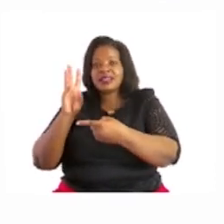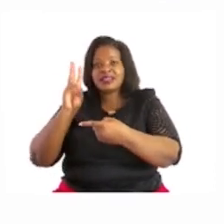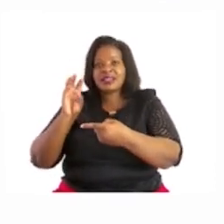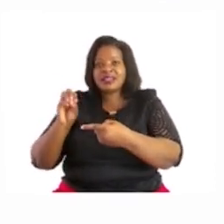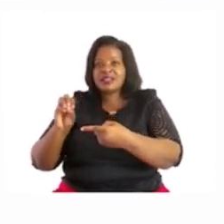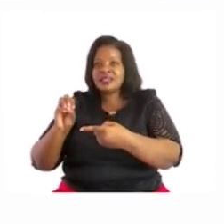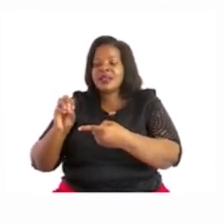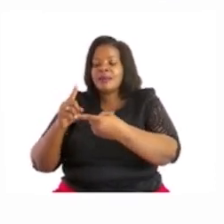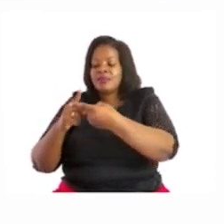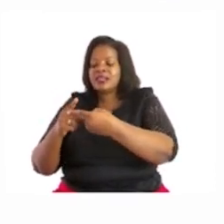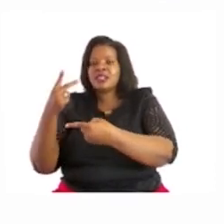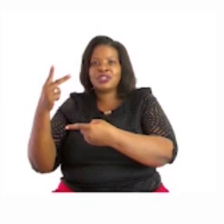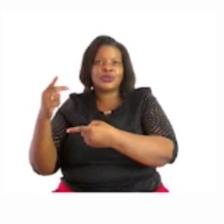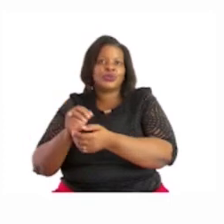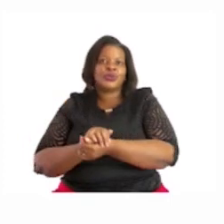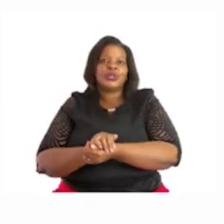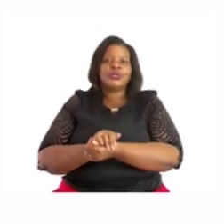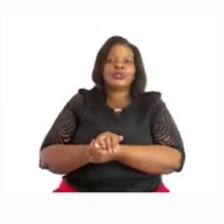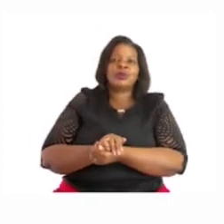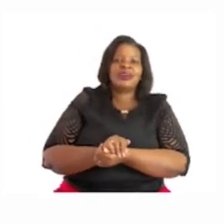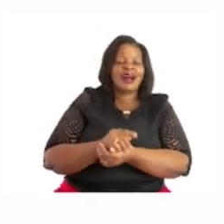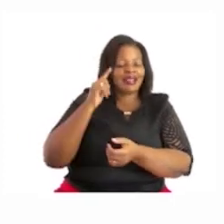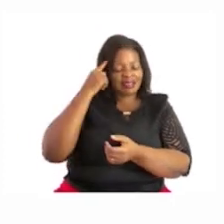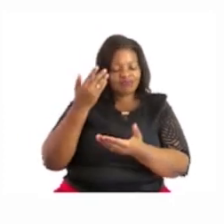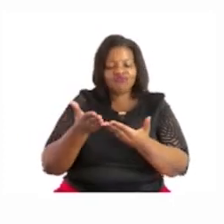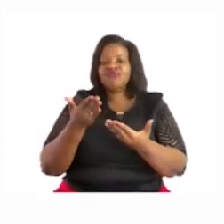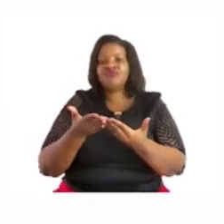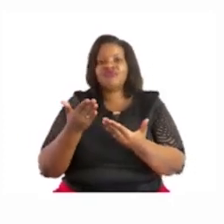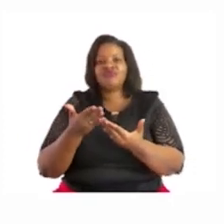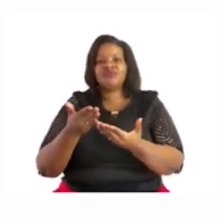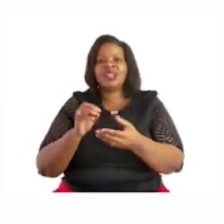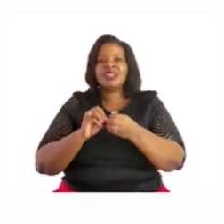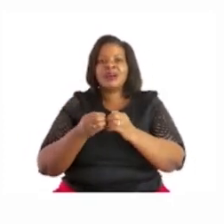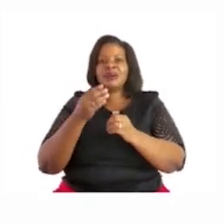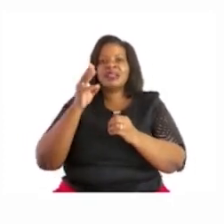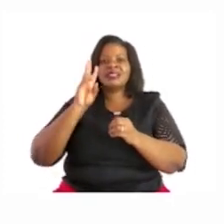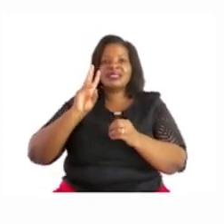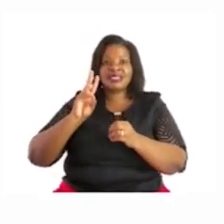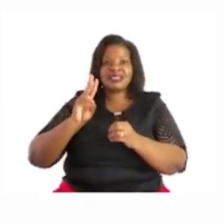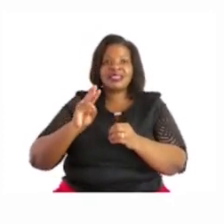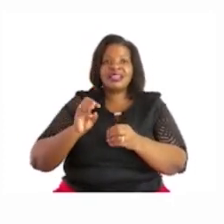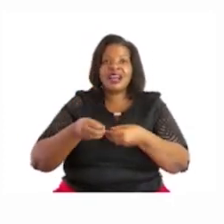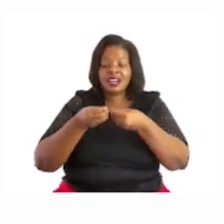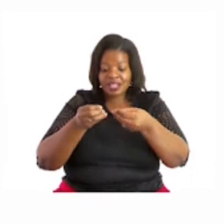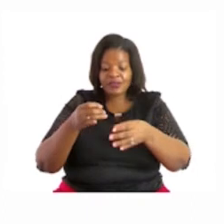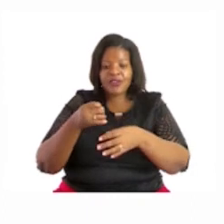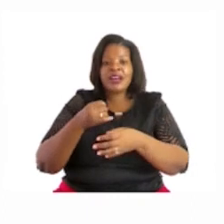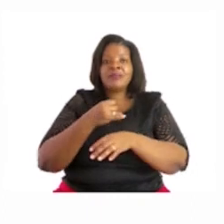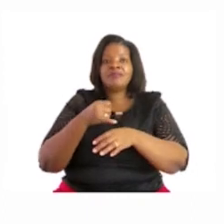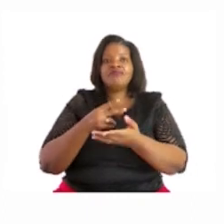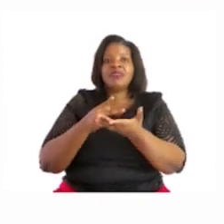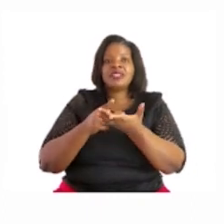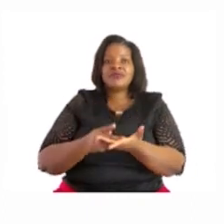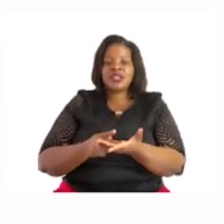that. I think it's very easy to do. Number 6 is for you to give the place value